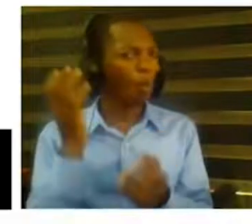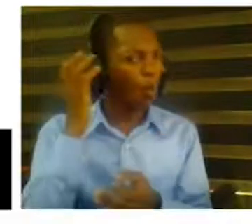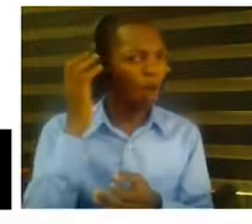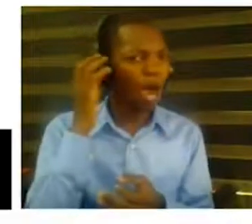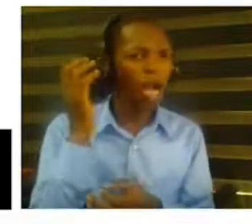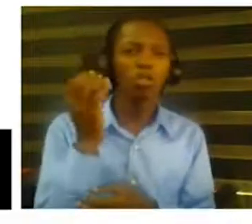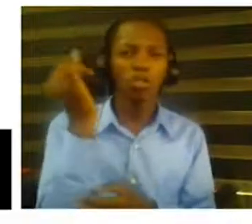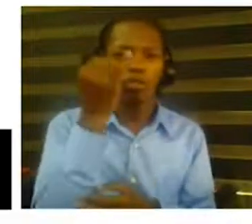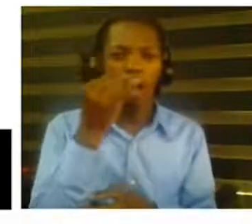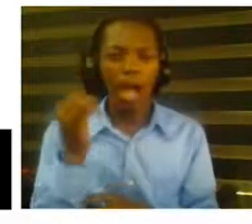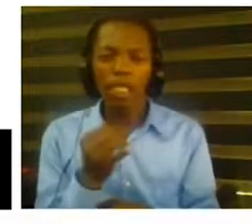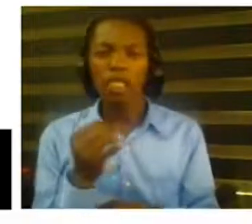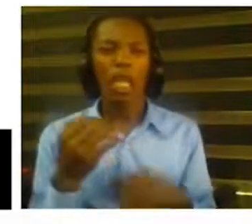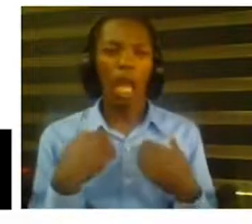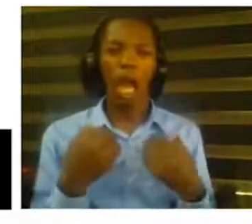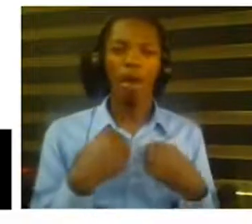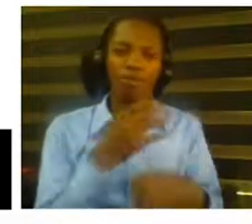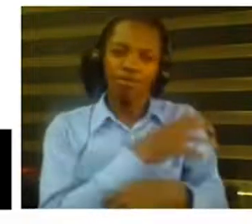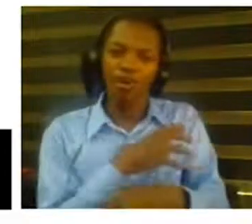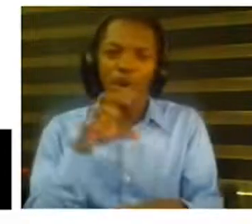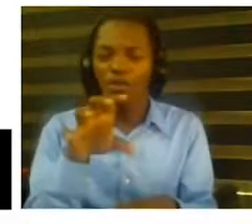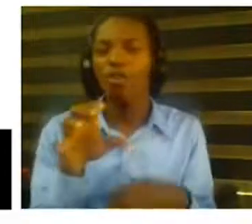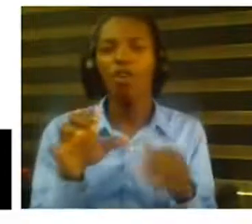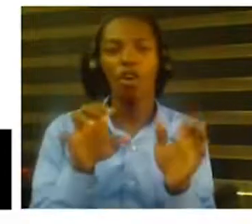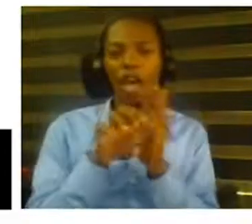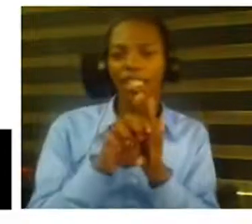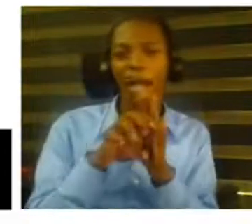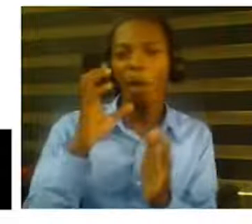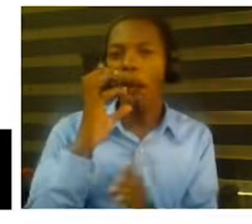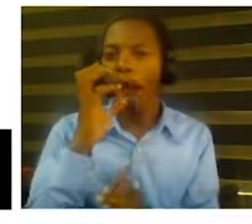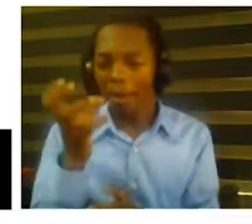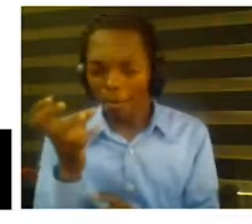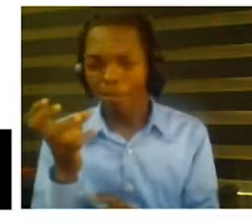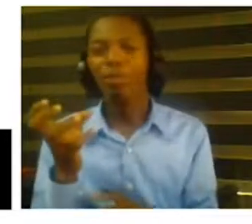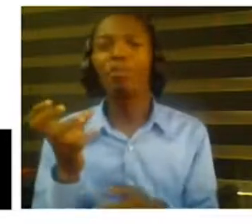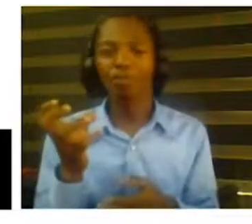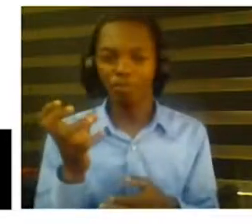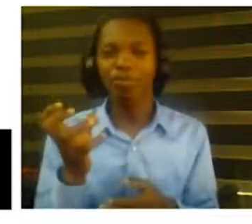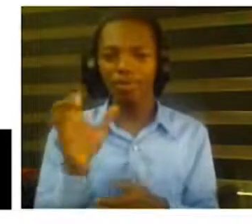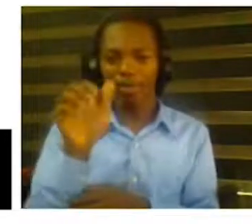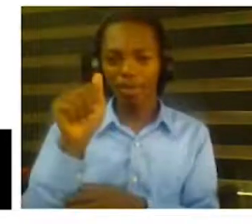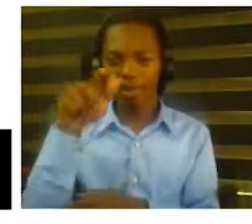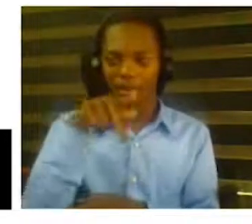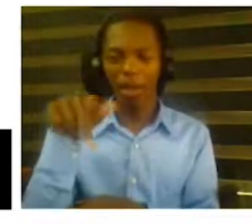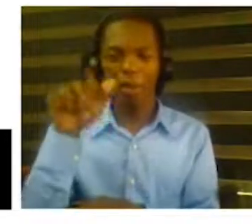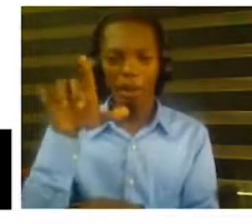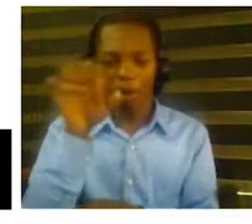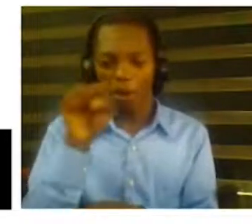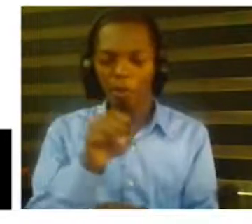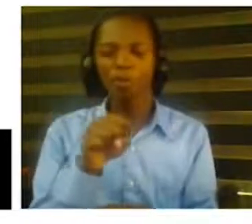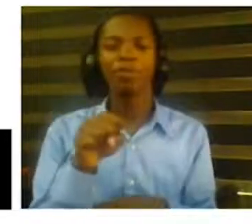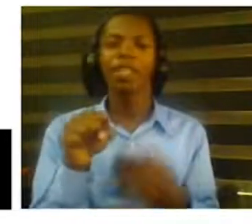influence. Apple, for instance, employ more of our graduates than any other university. And